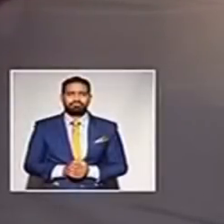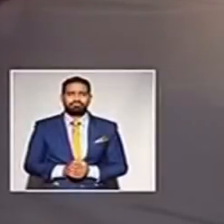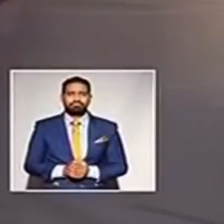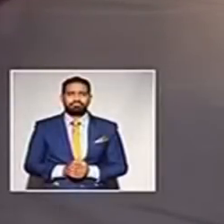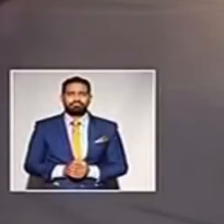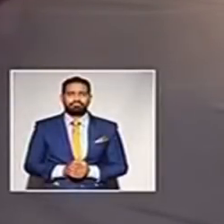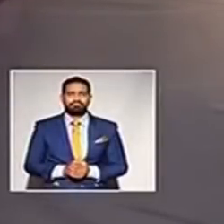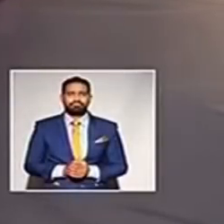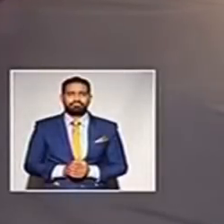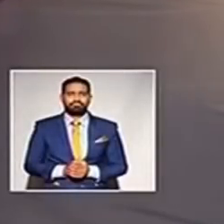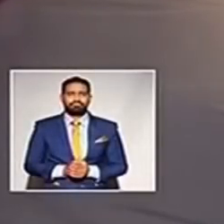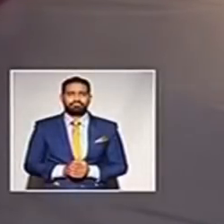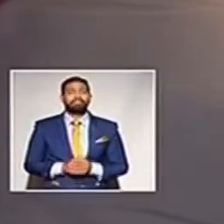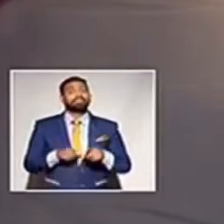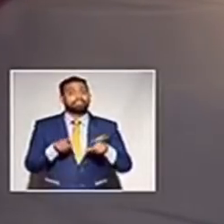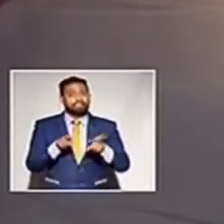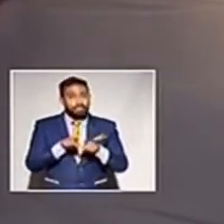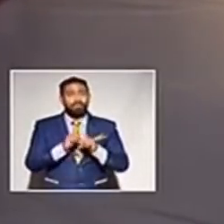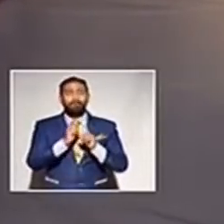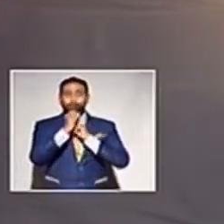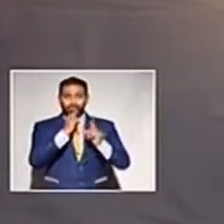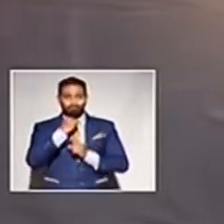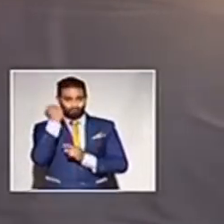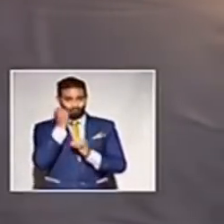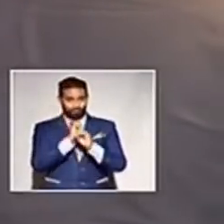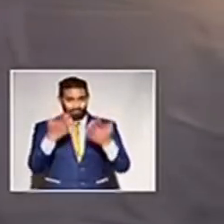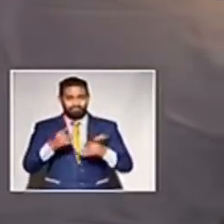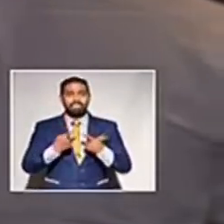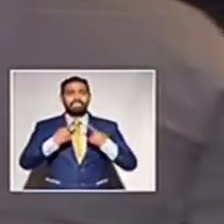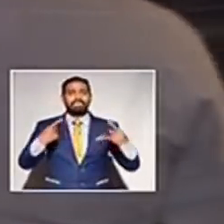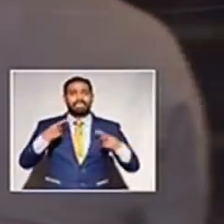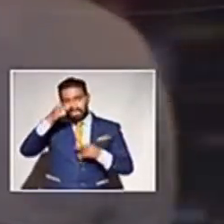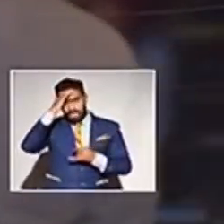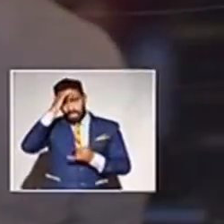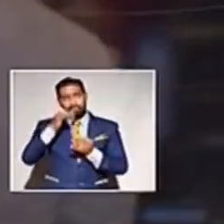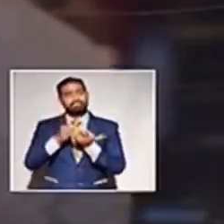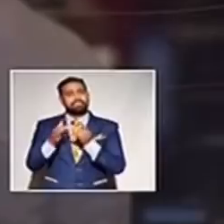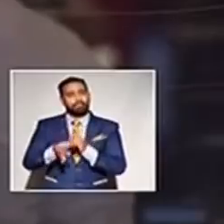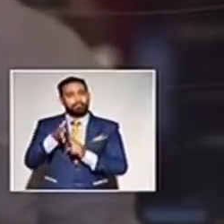Speaking in Parliament, opposition leader Sajid Premadasa said steps